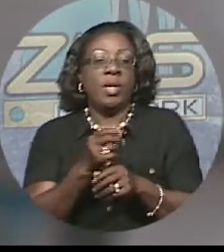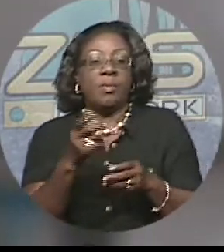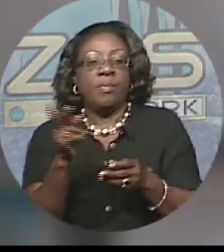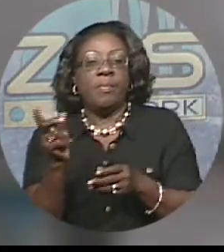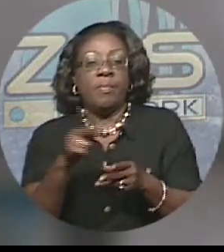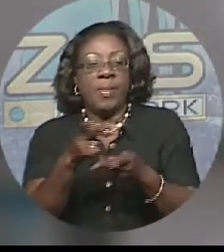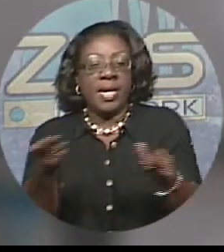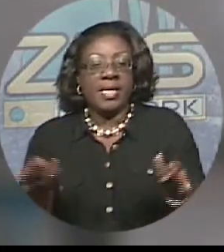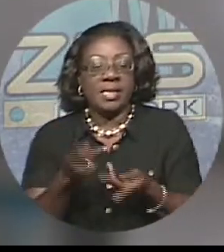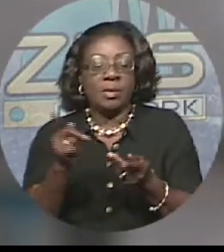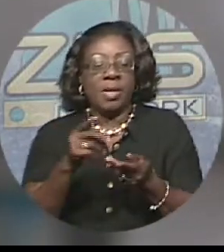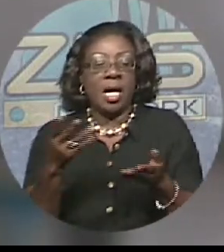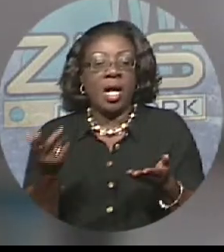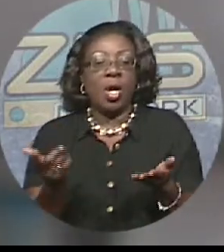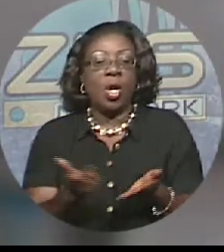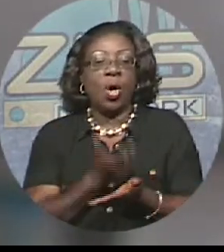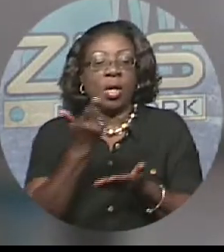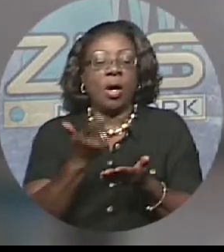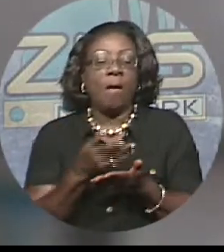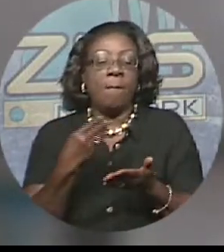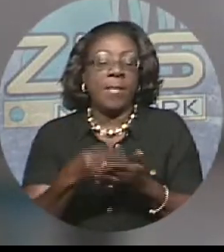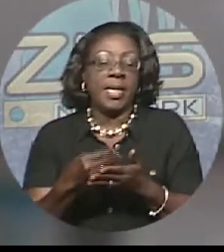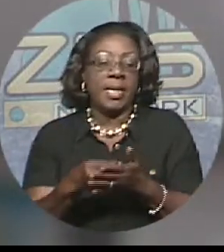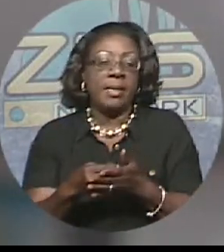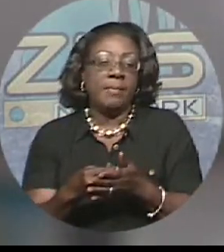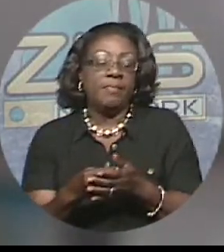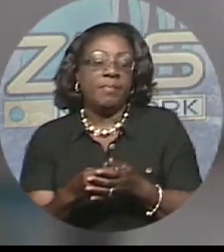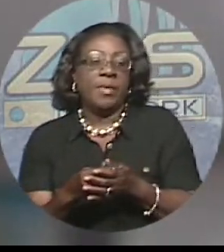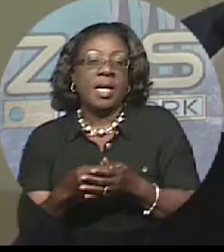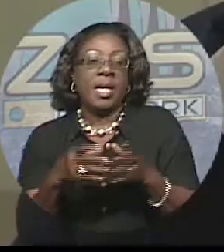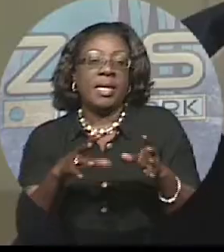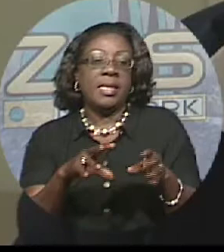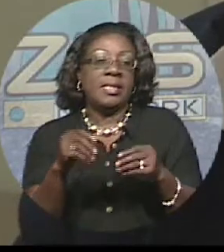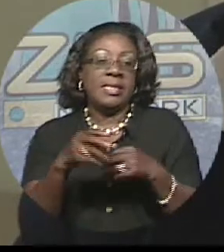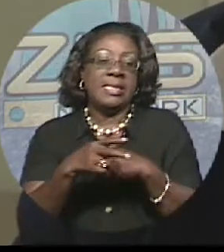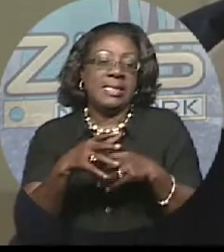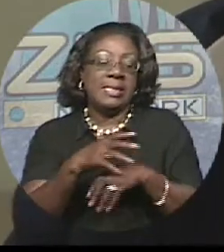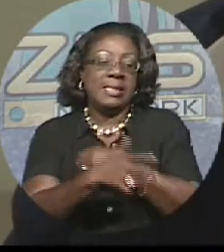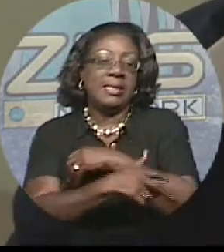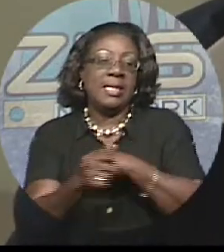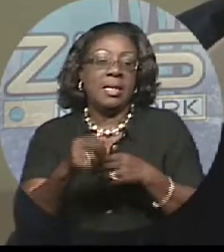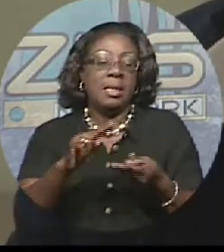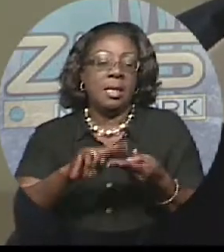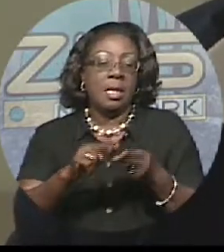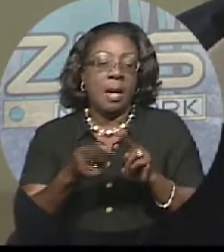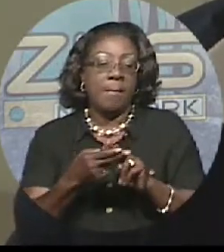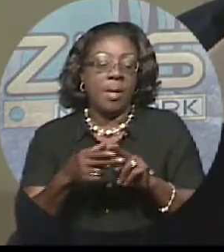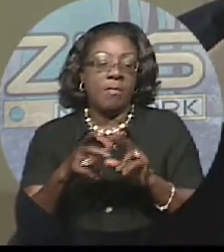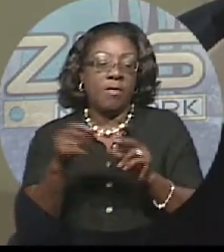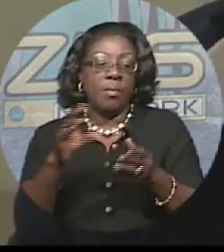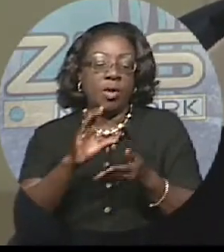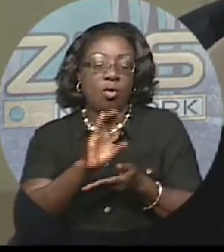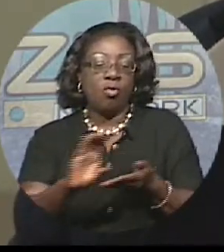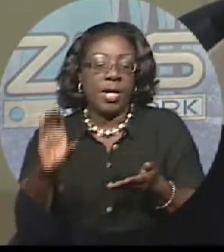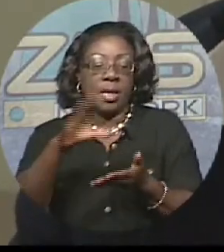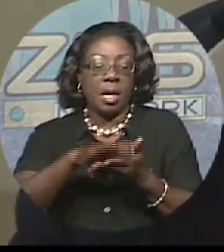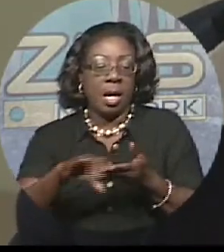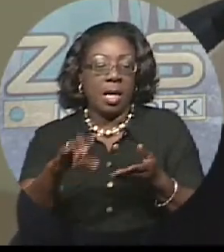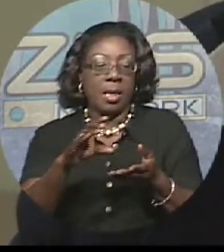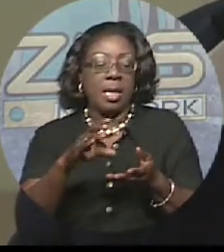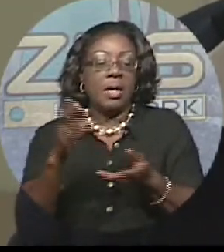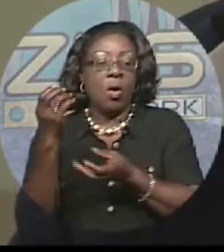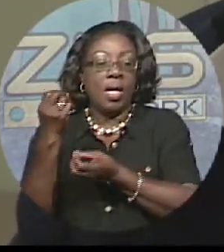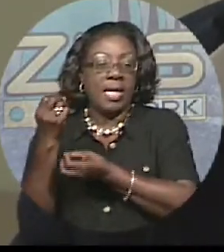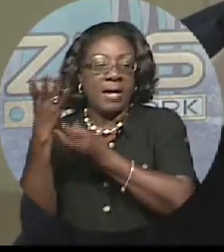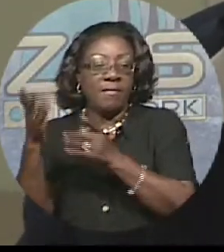like restaurants, service stations, who they can get to give these devices to do the skimming. Once they got the information, once they get